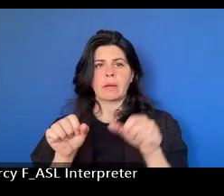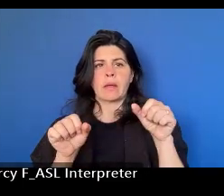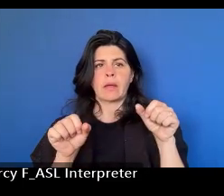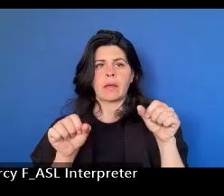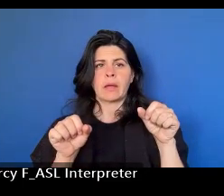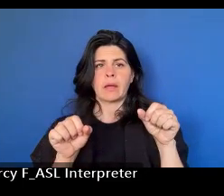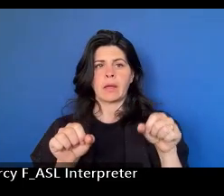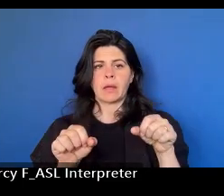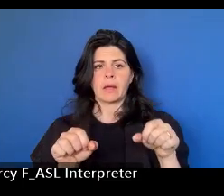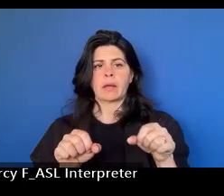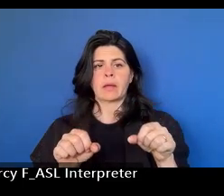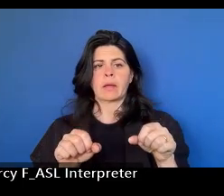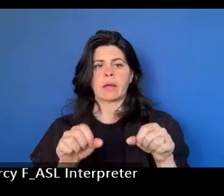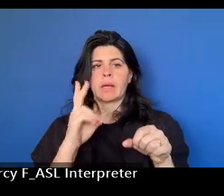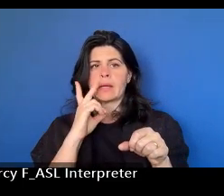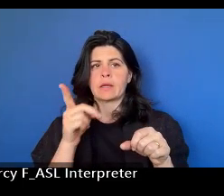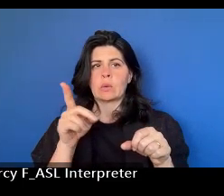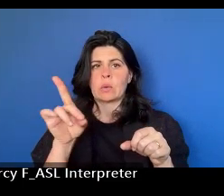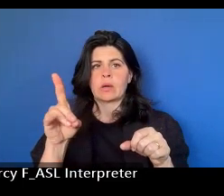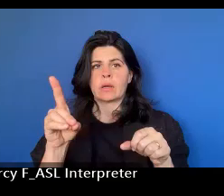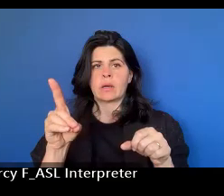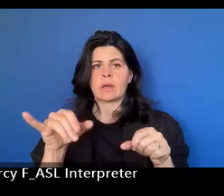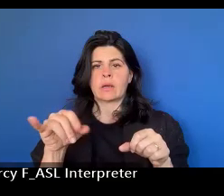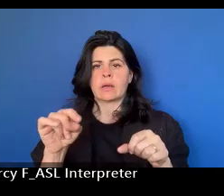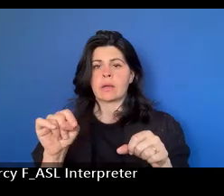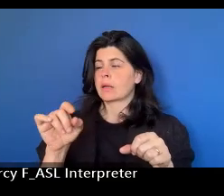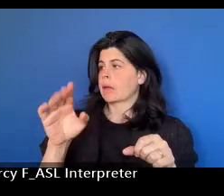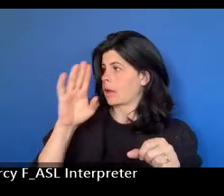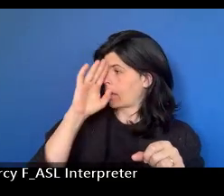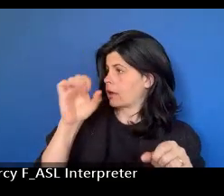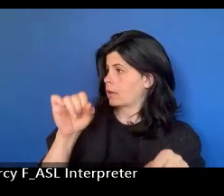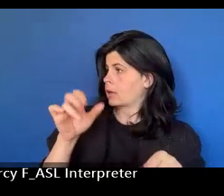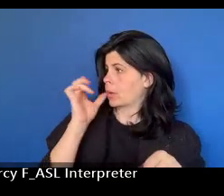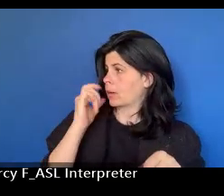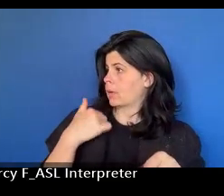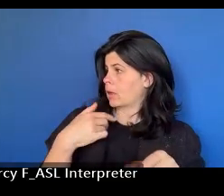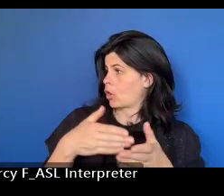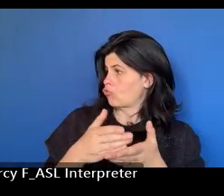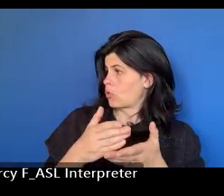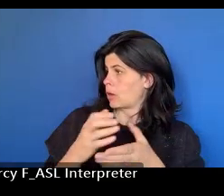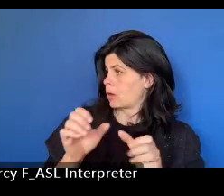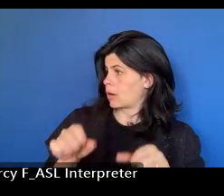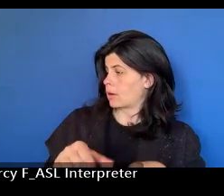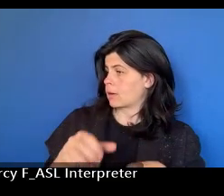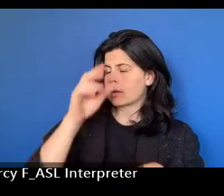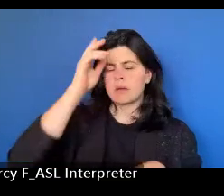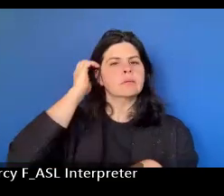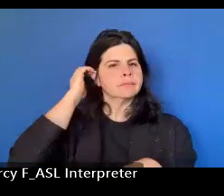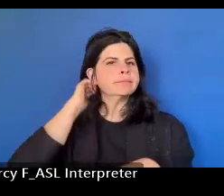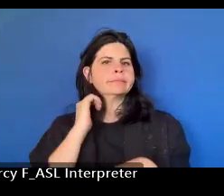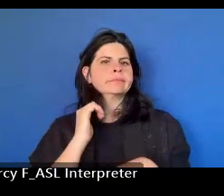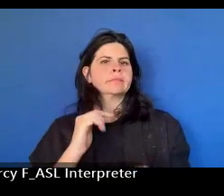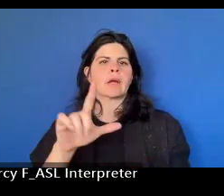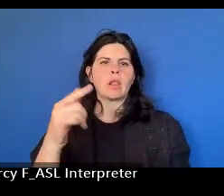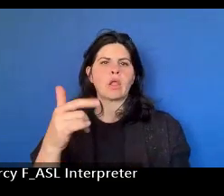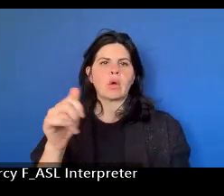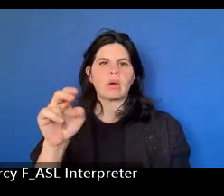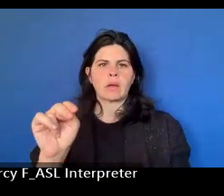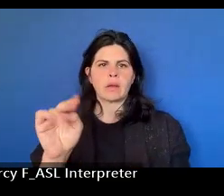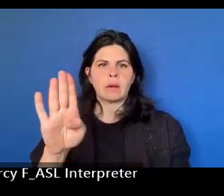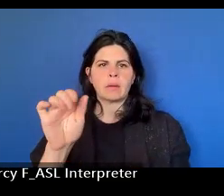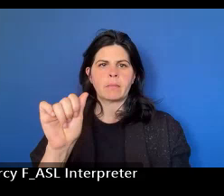yep, I can see you did it. Hi there. Can you hear me all right? Yeah. Great, thank you. I'm Logan Babcock. I'm a resident of